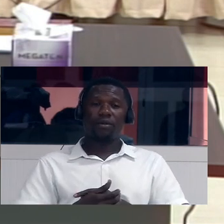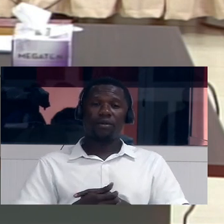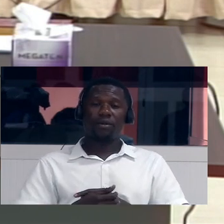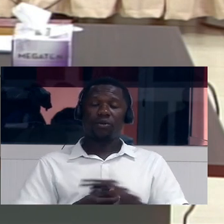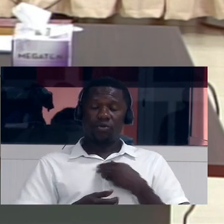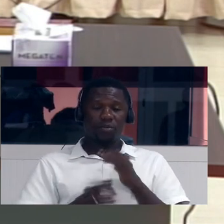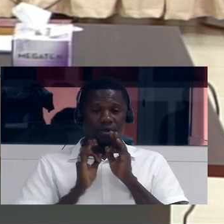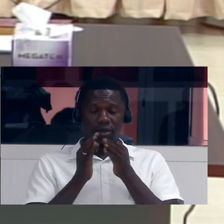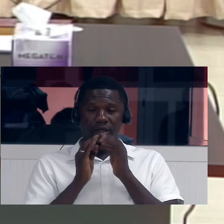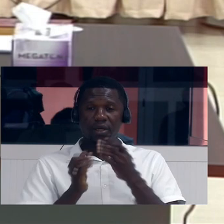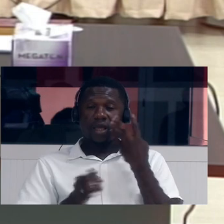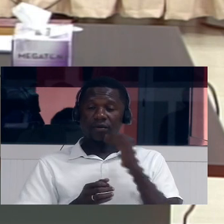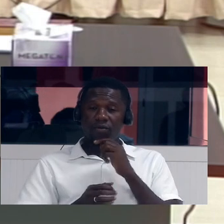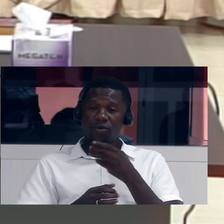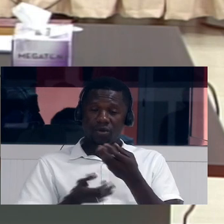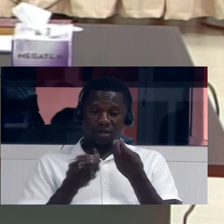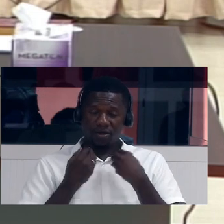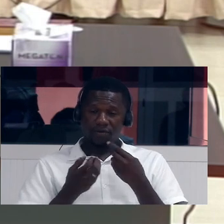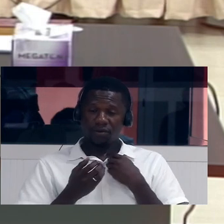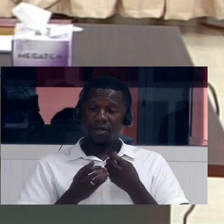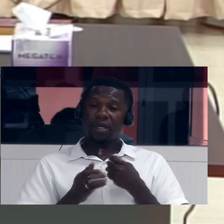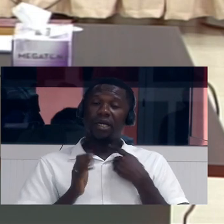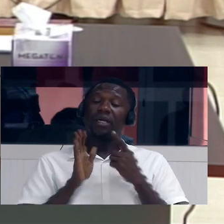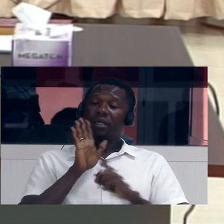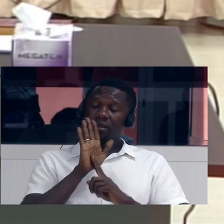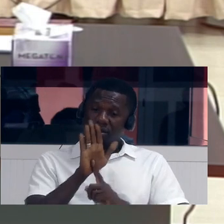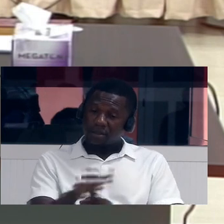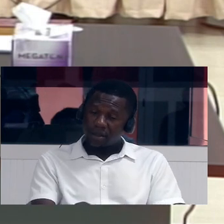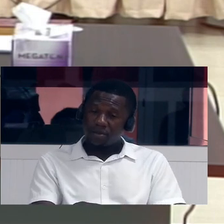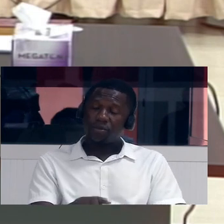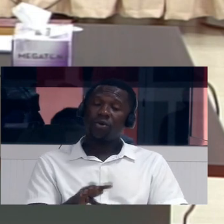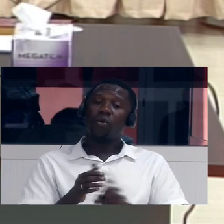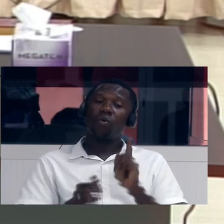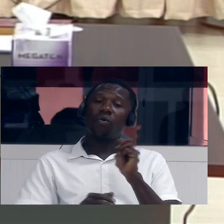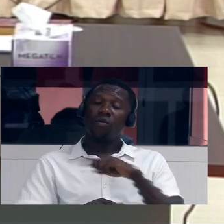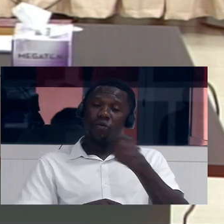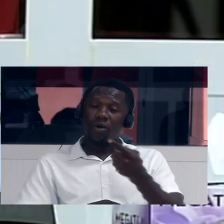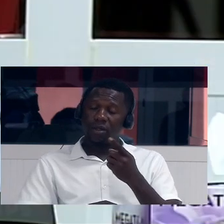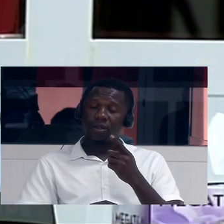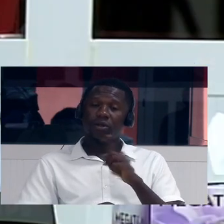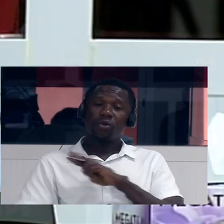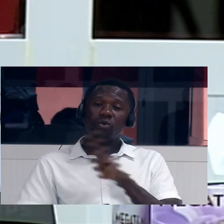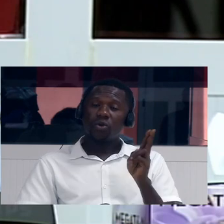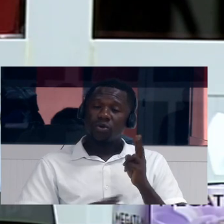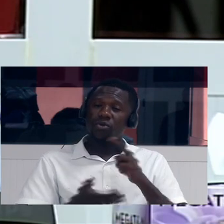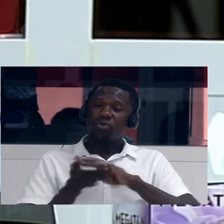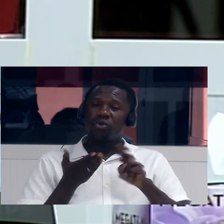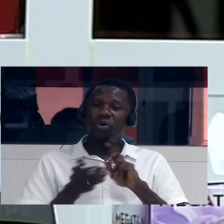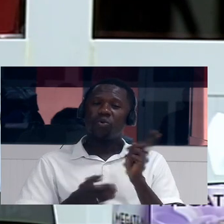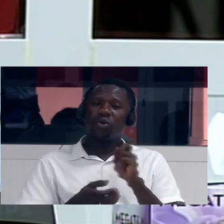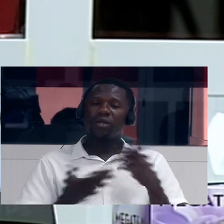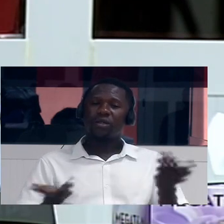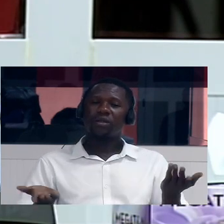So I'm saying that if you could give us, you know, an example of what was not normal during that